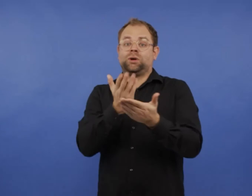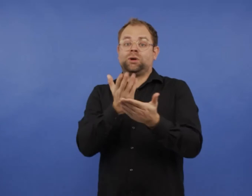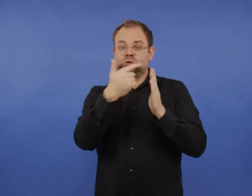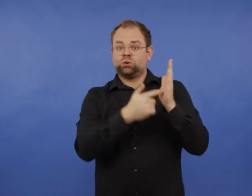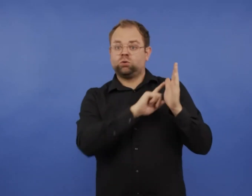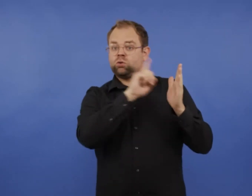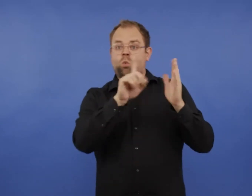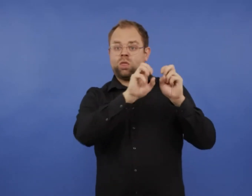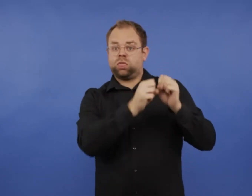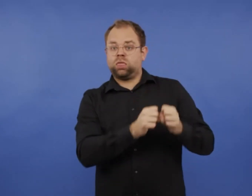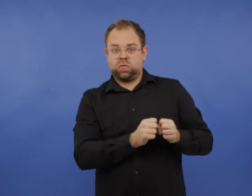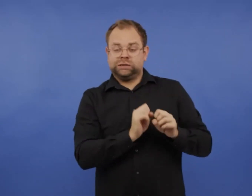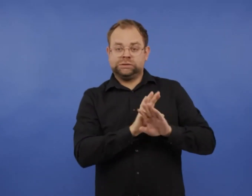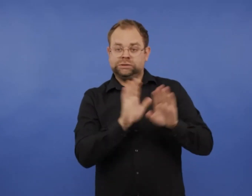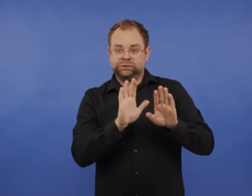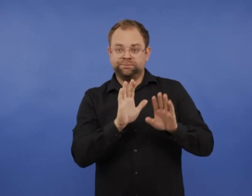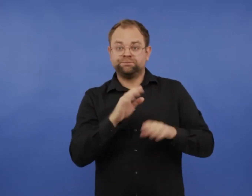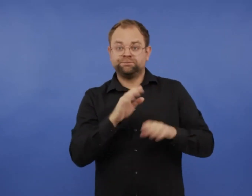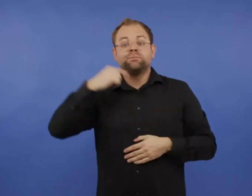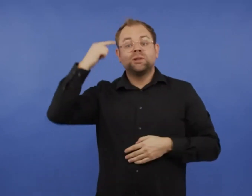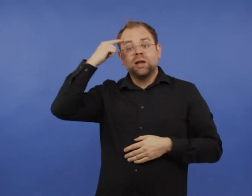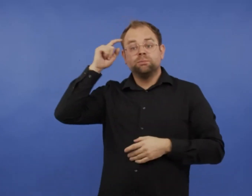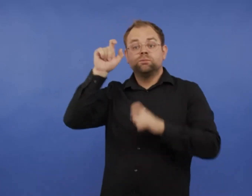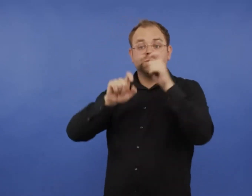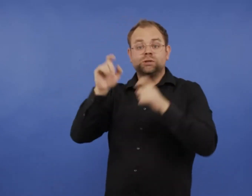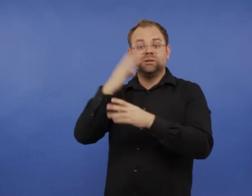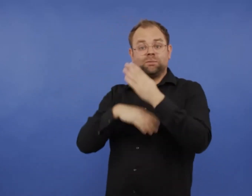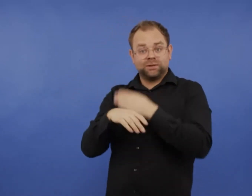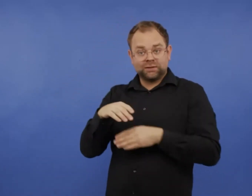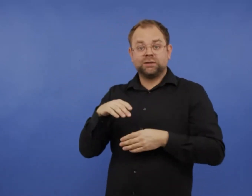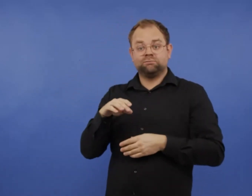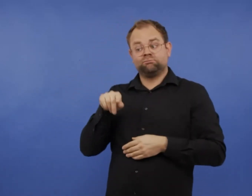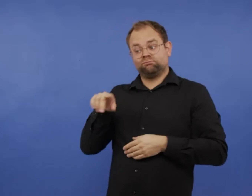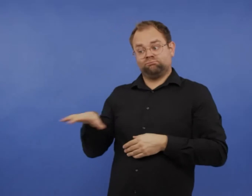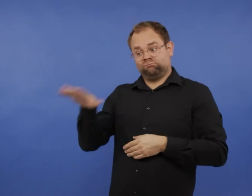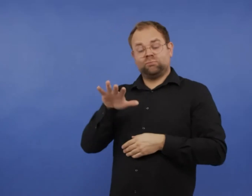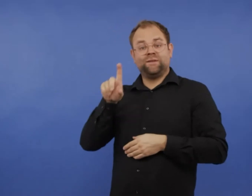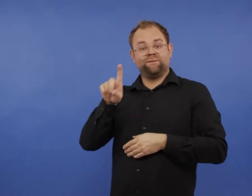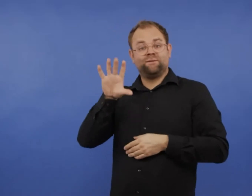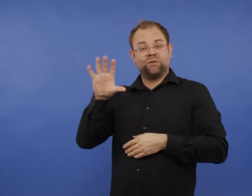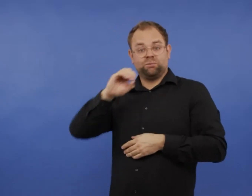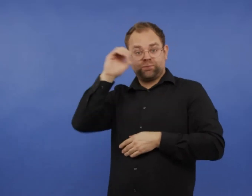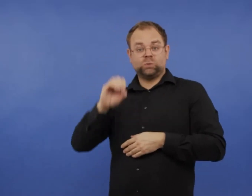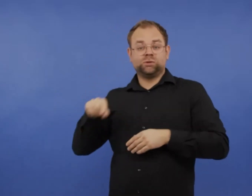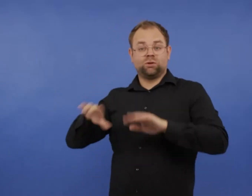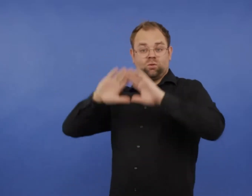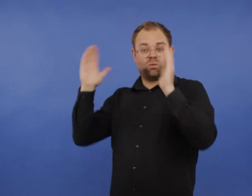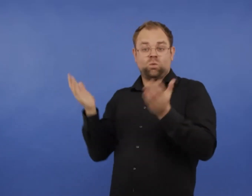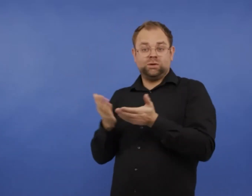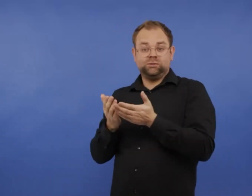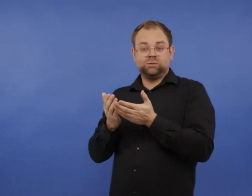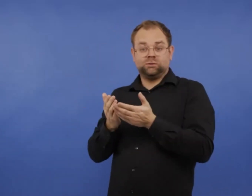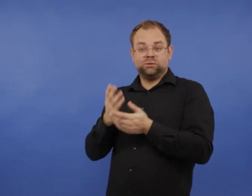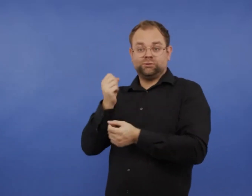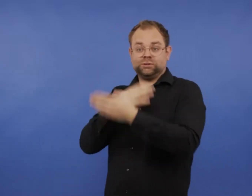or preventing the escalation of the conflict by including the understanding of democracy